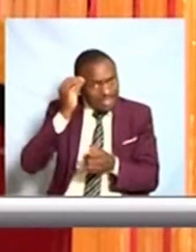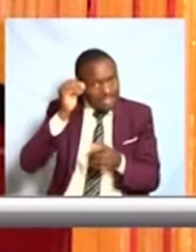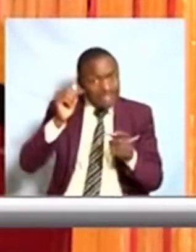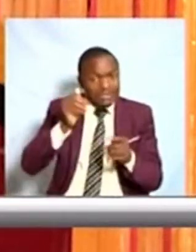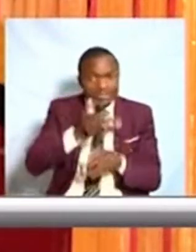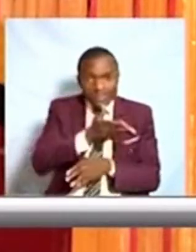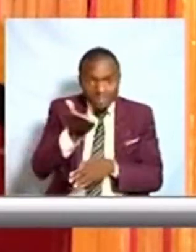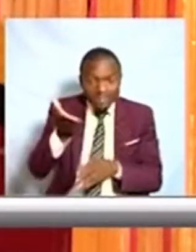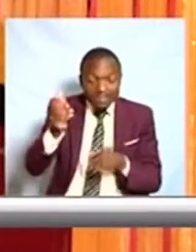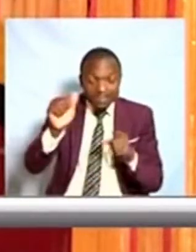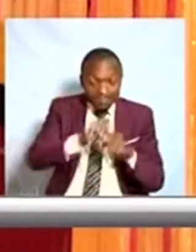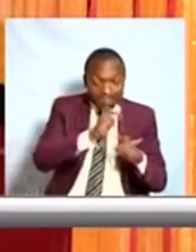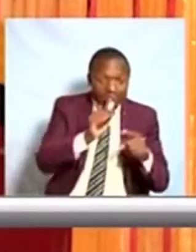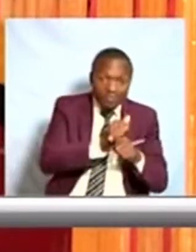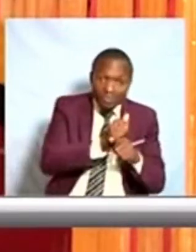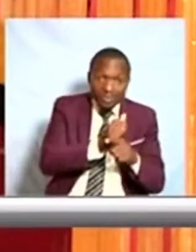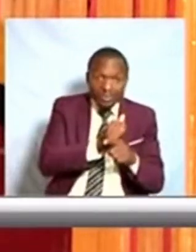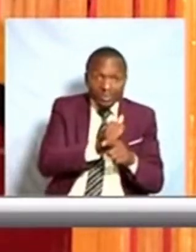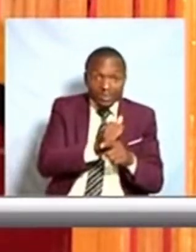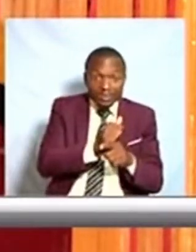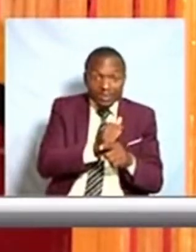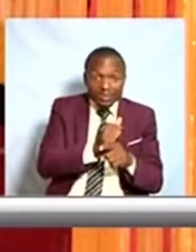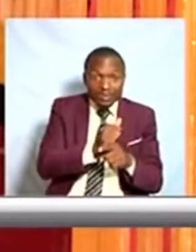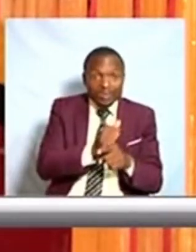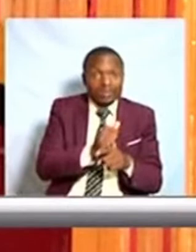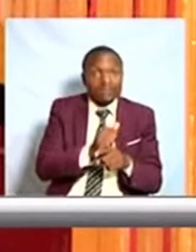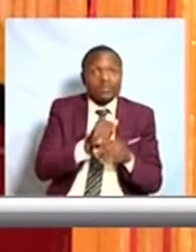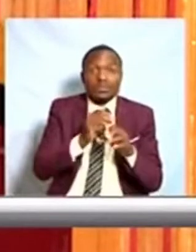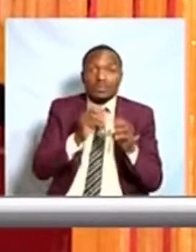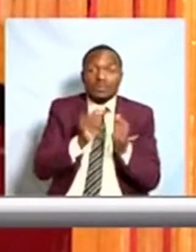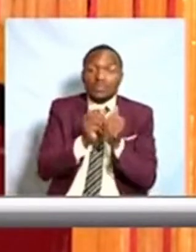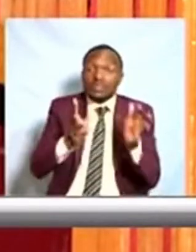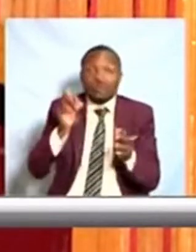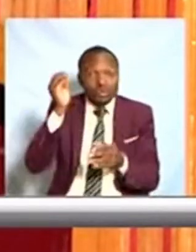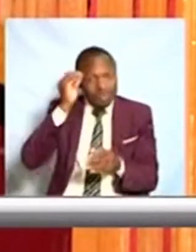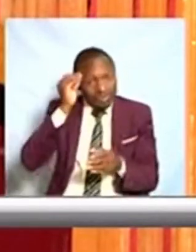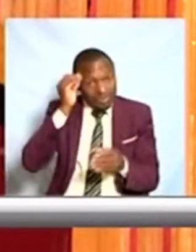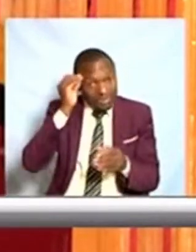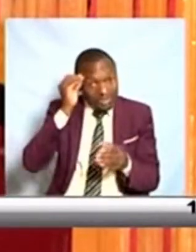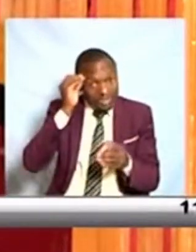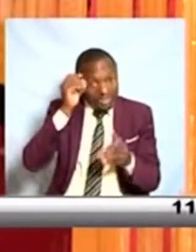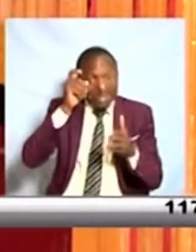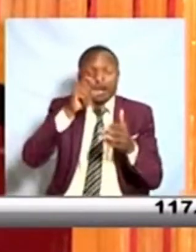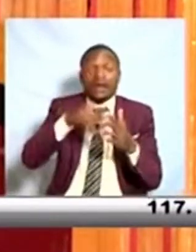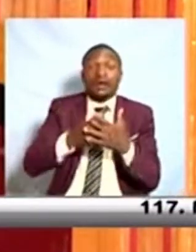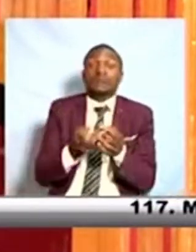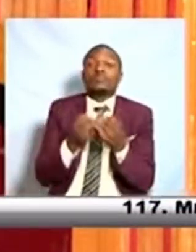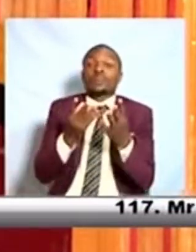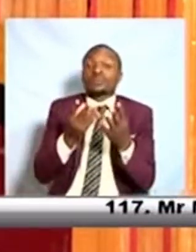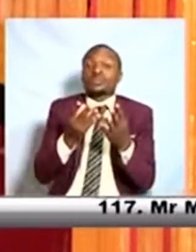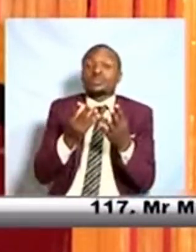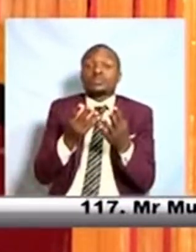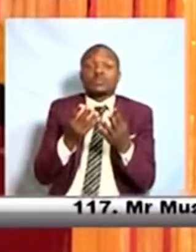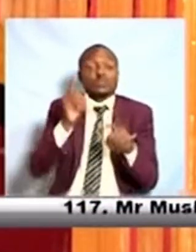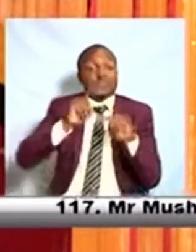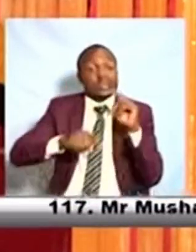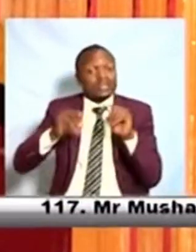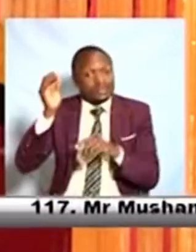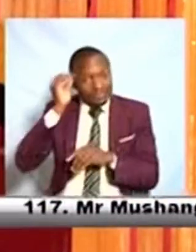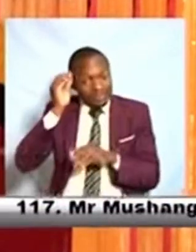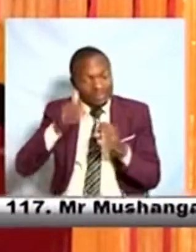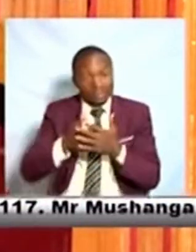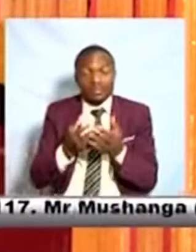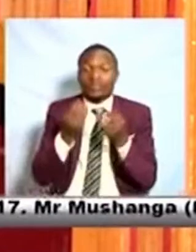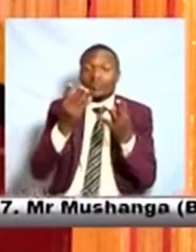are receiving. Because without knowing the exact amount, I think it leaves us in an opportunity where we will not be able to know how